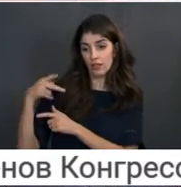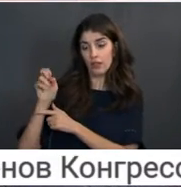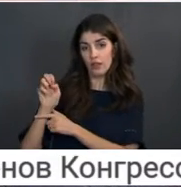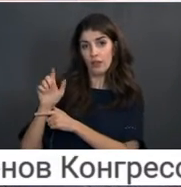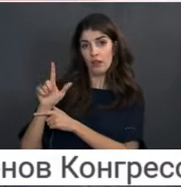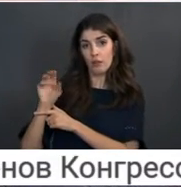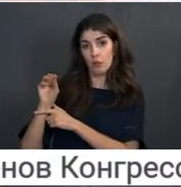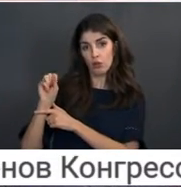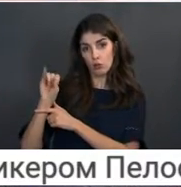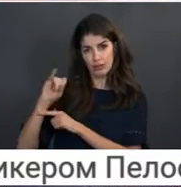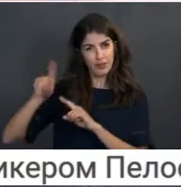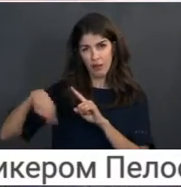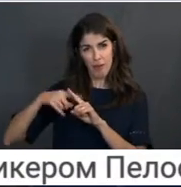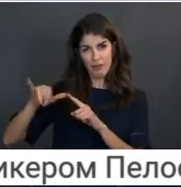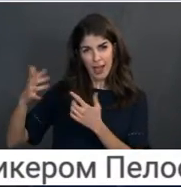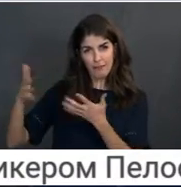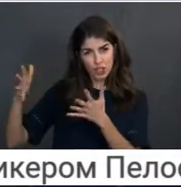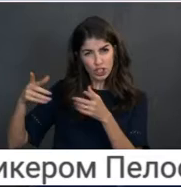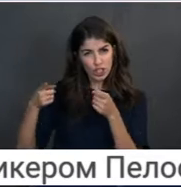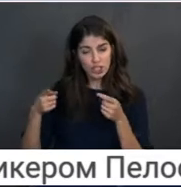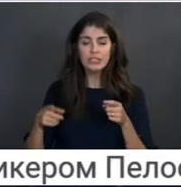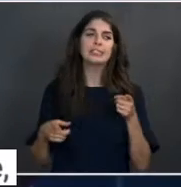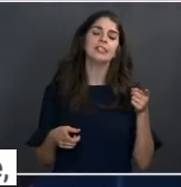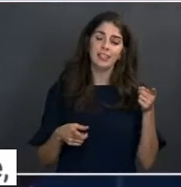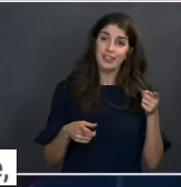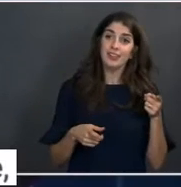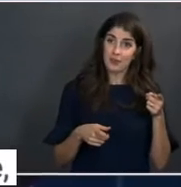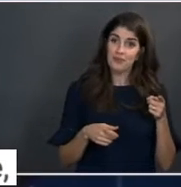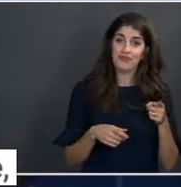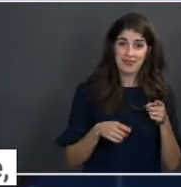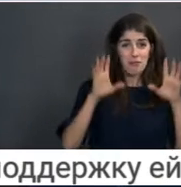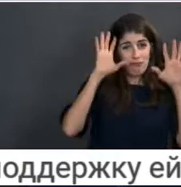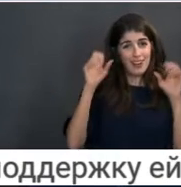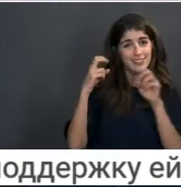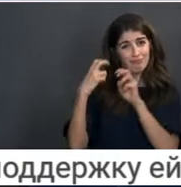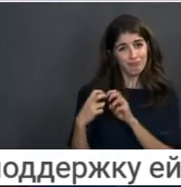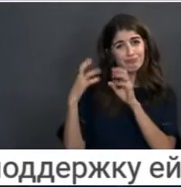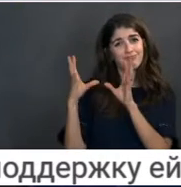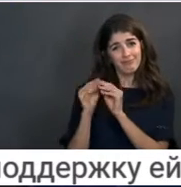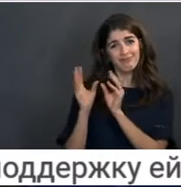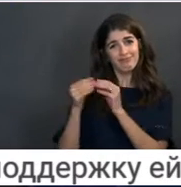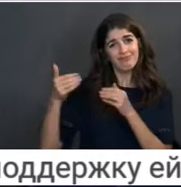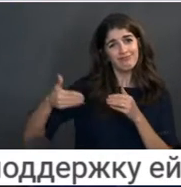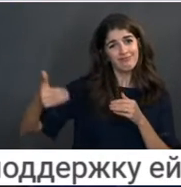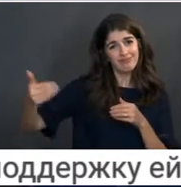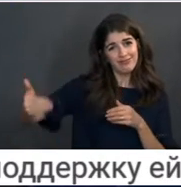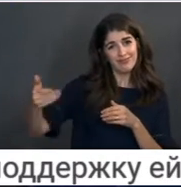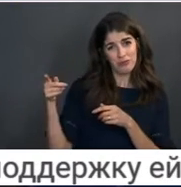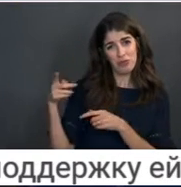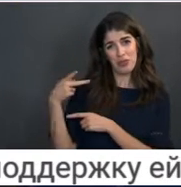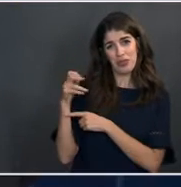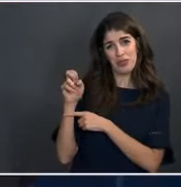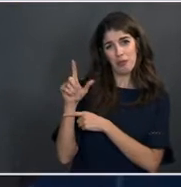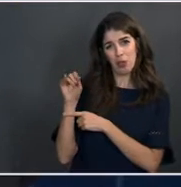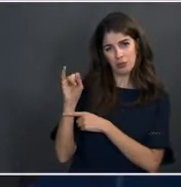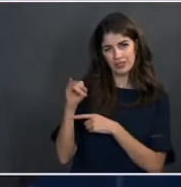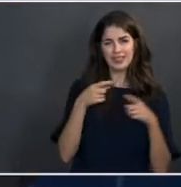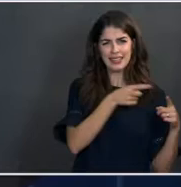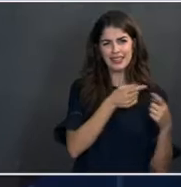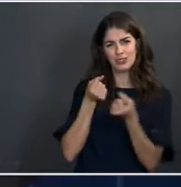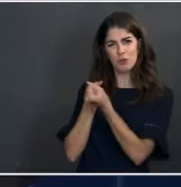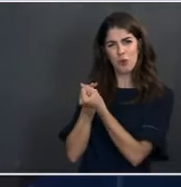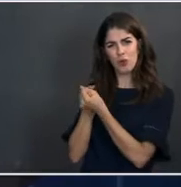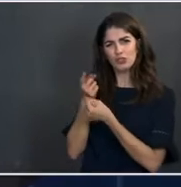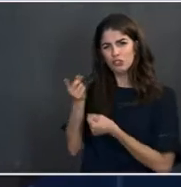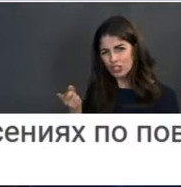safety of members of Congress? Well, he speaks with Speaker Pelosi on a regular basis and certainly has reiterated his support for her and